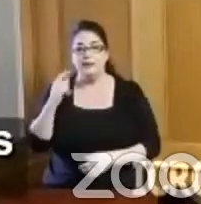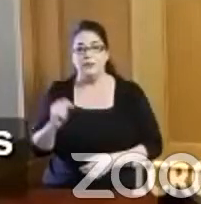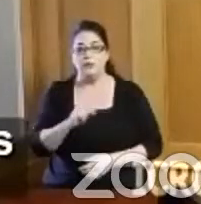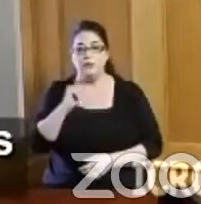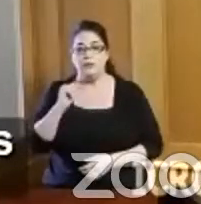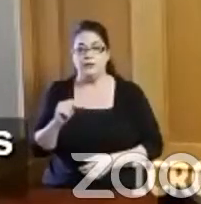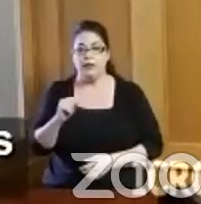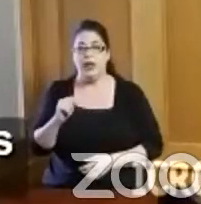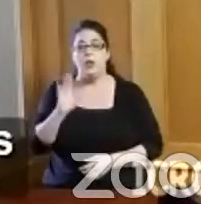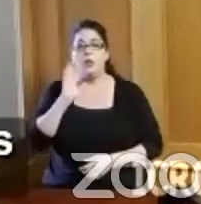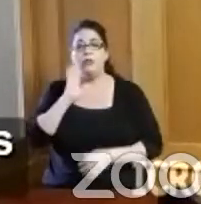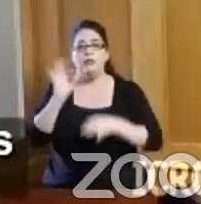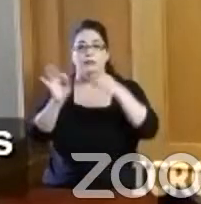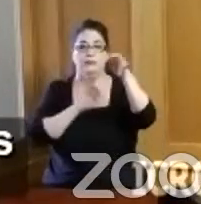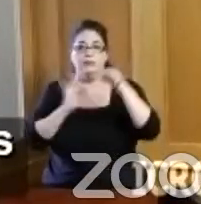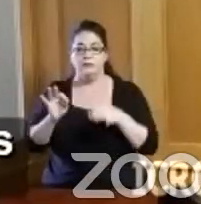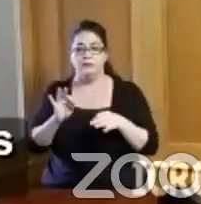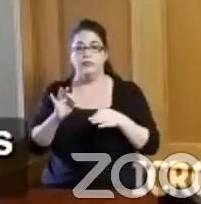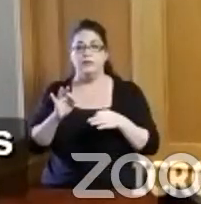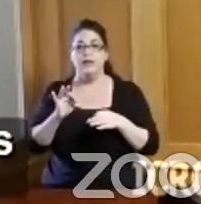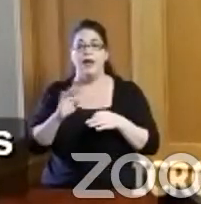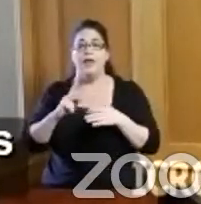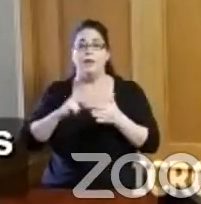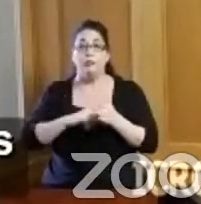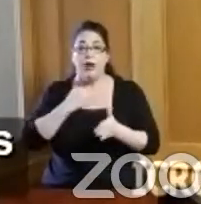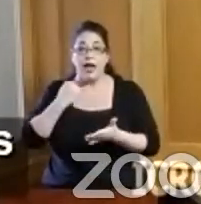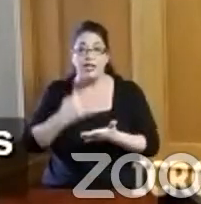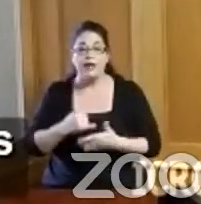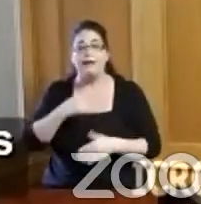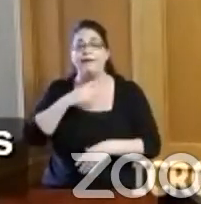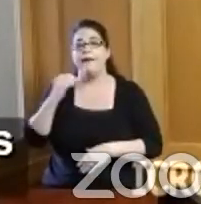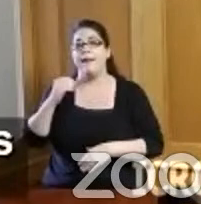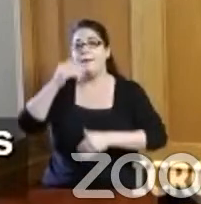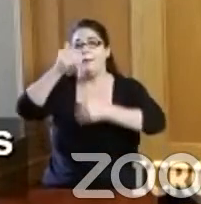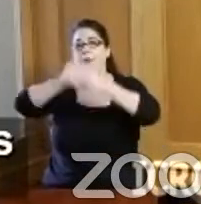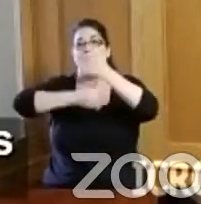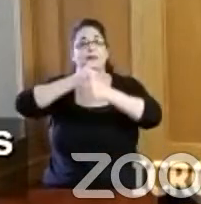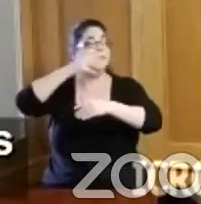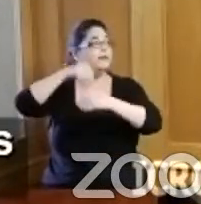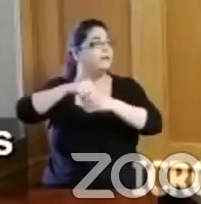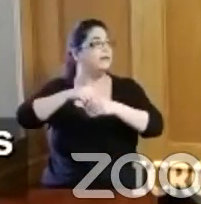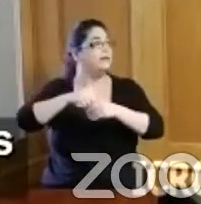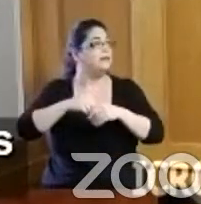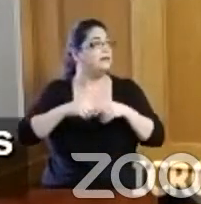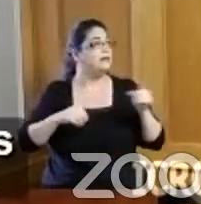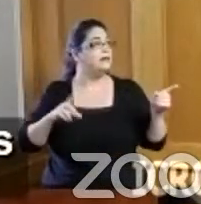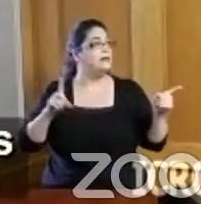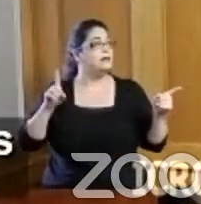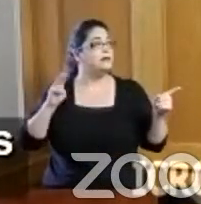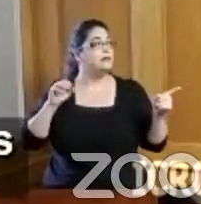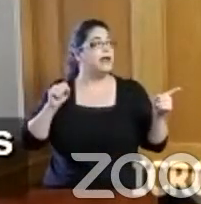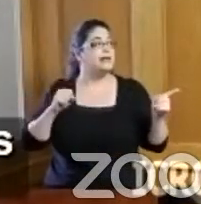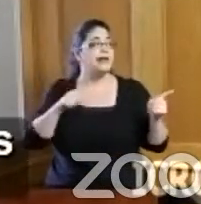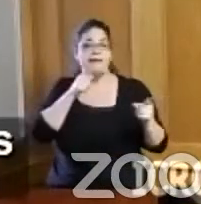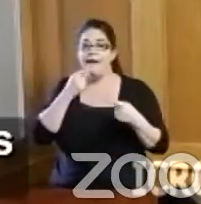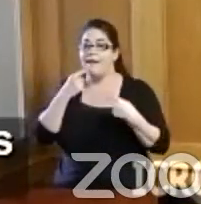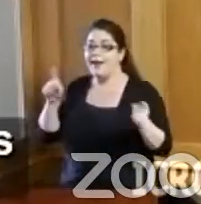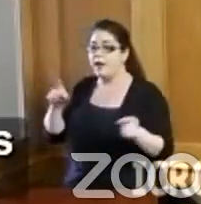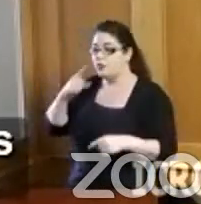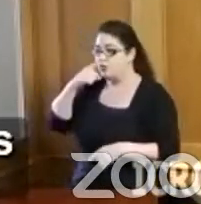that's the project and the actual process that went into this project. Could you I'm sorry, I didn't say who you were.